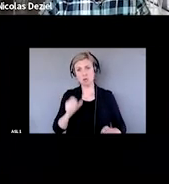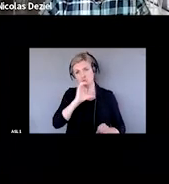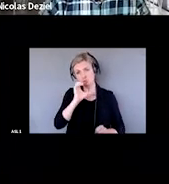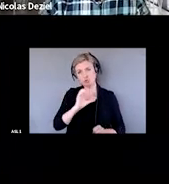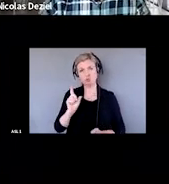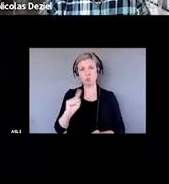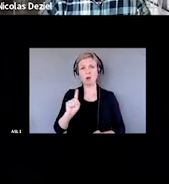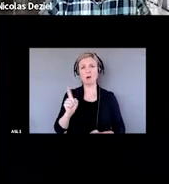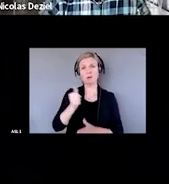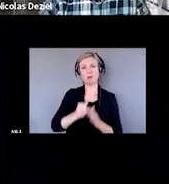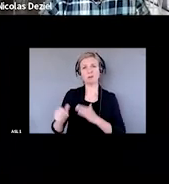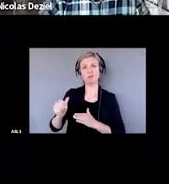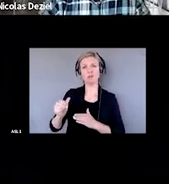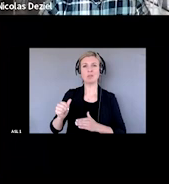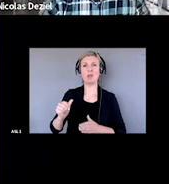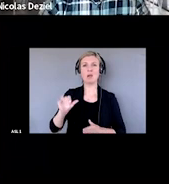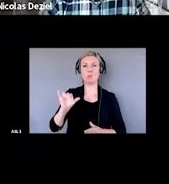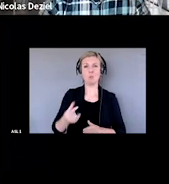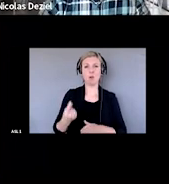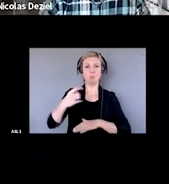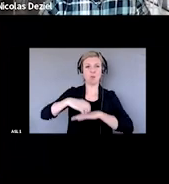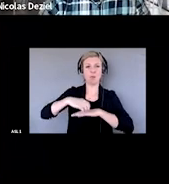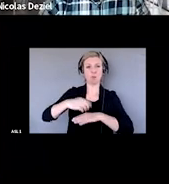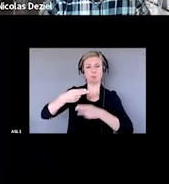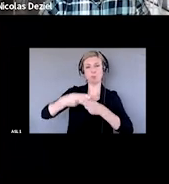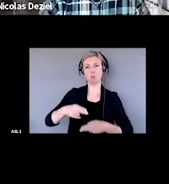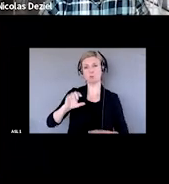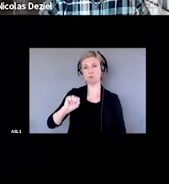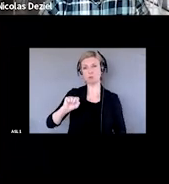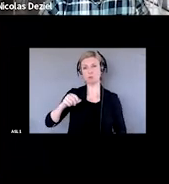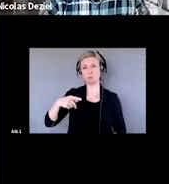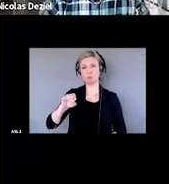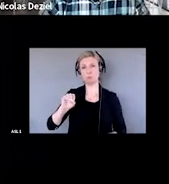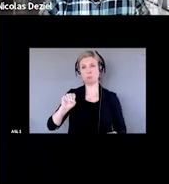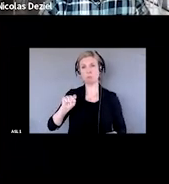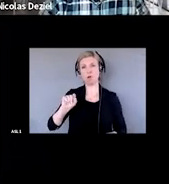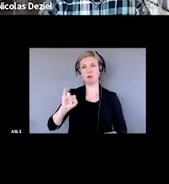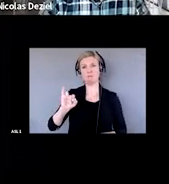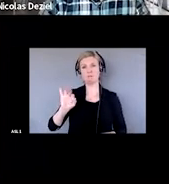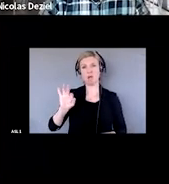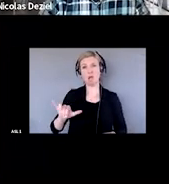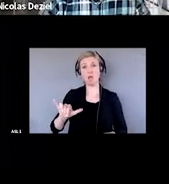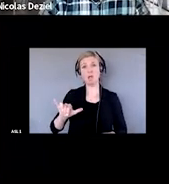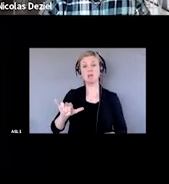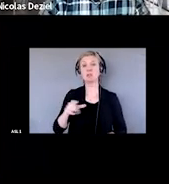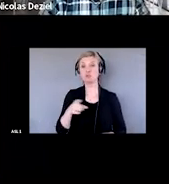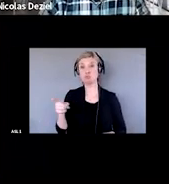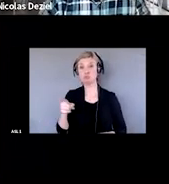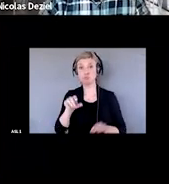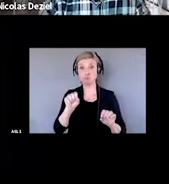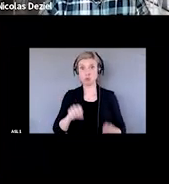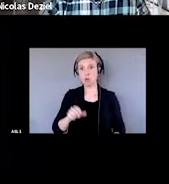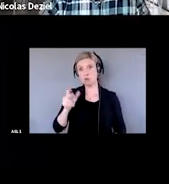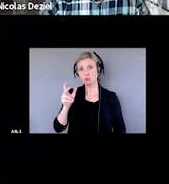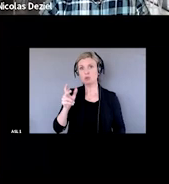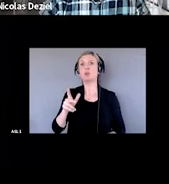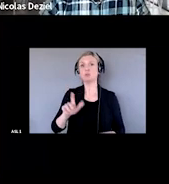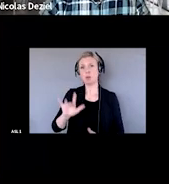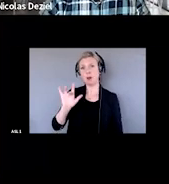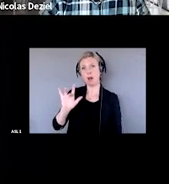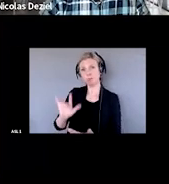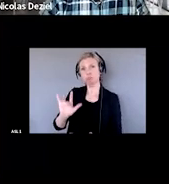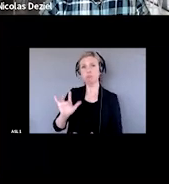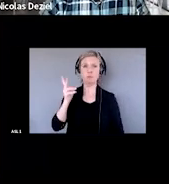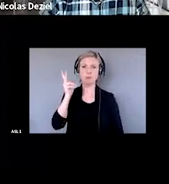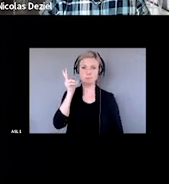would prefer to use to listen to the podcast. You can find that on Spotify. So again, these podcasts, they cover